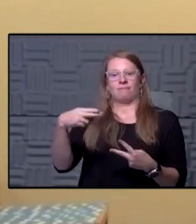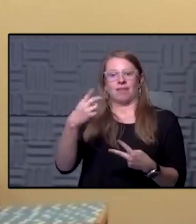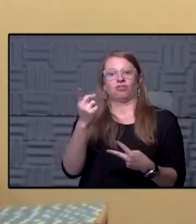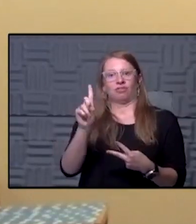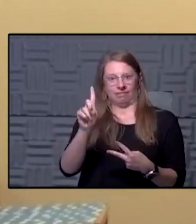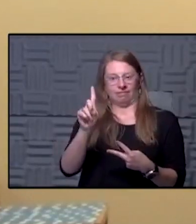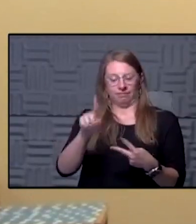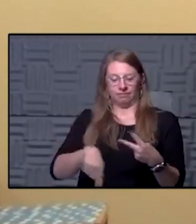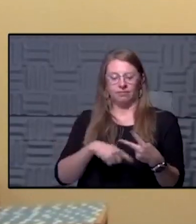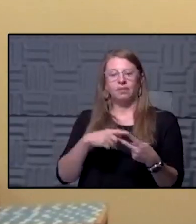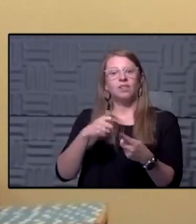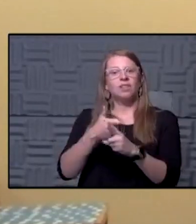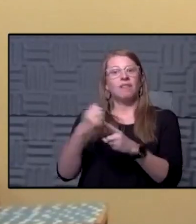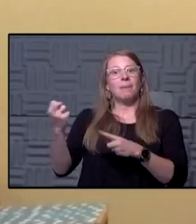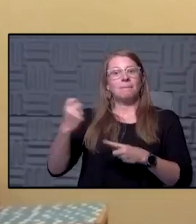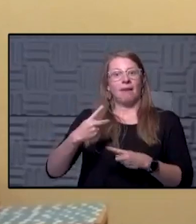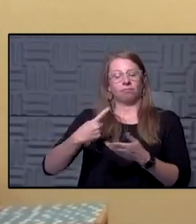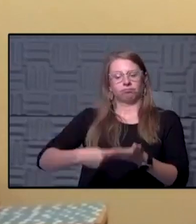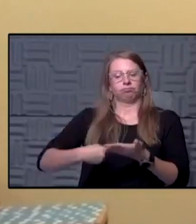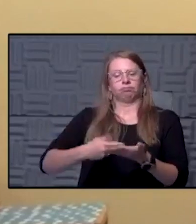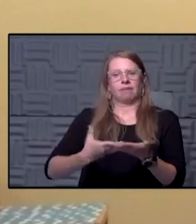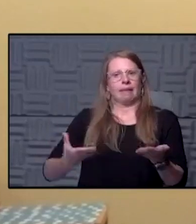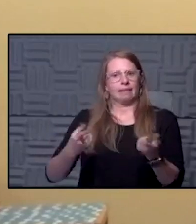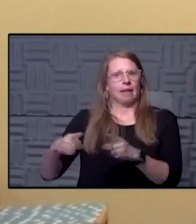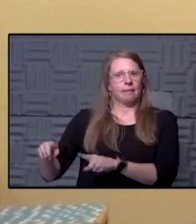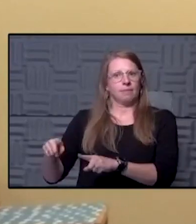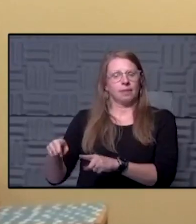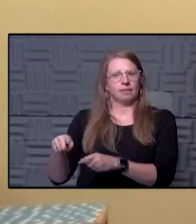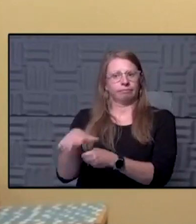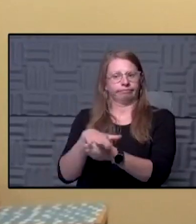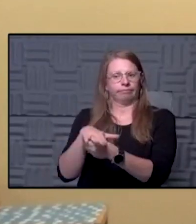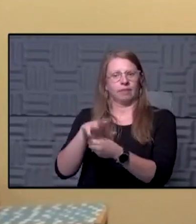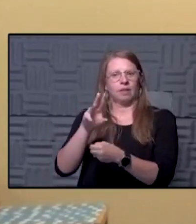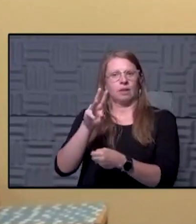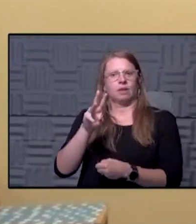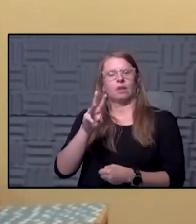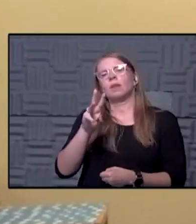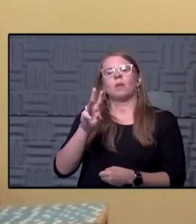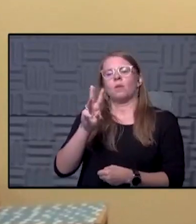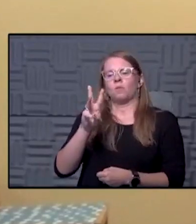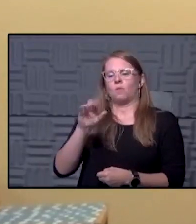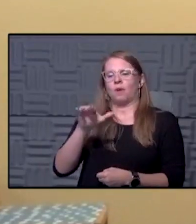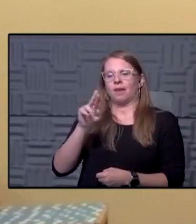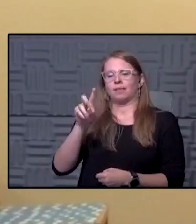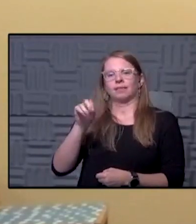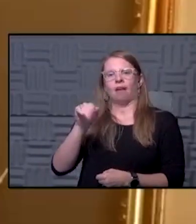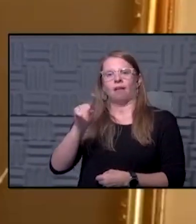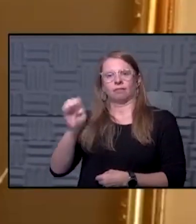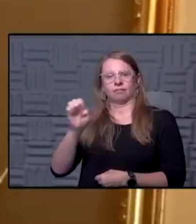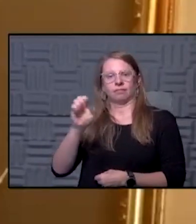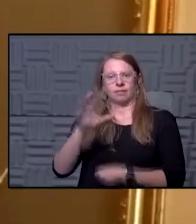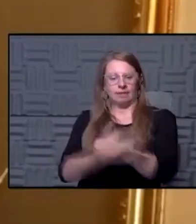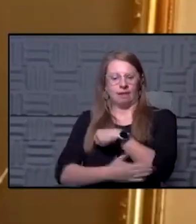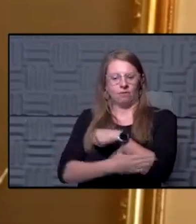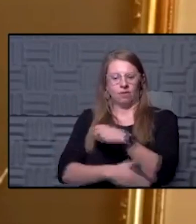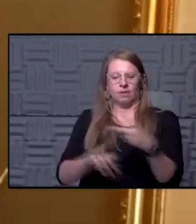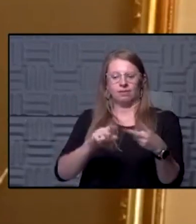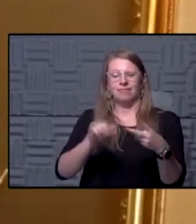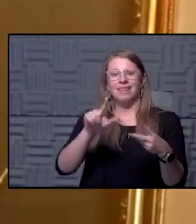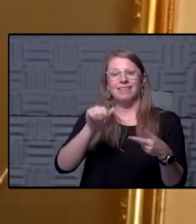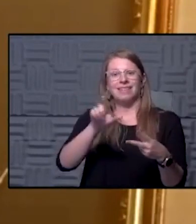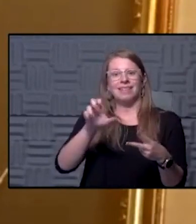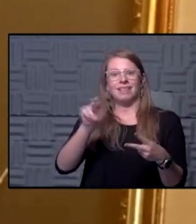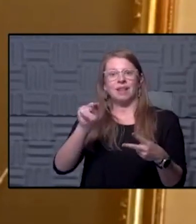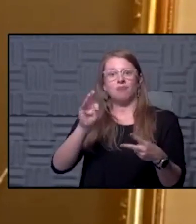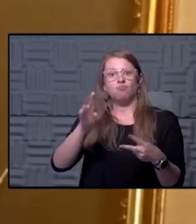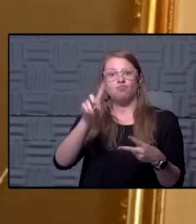She's back with us to talk about things that are going on in the DOT. And she's joined by Pastor Glenn Brady of New Bethel Church here in Kansas